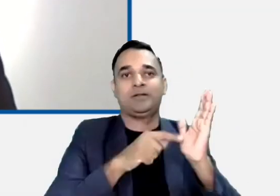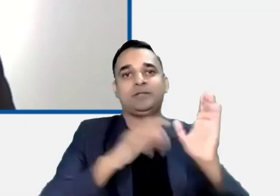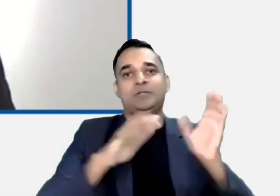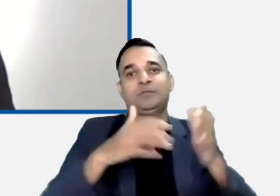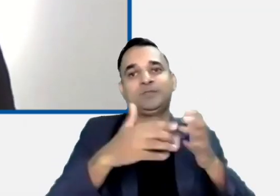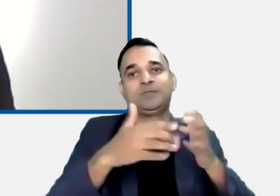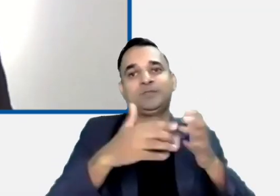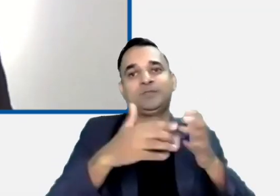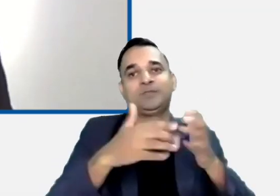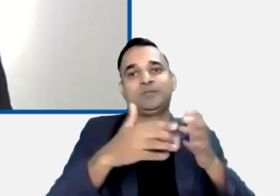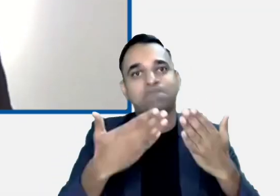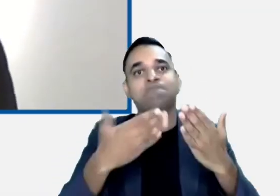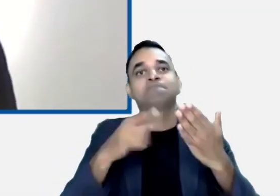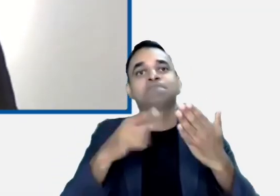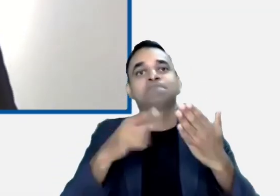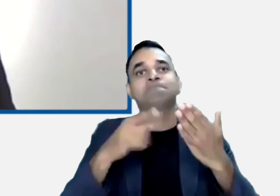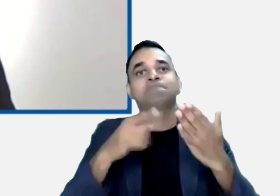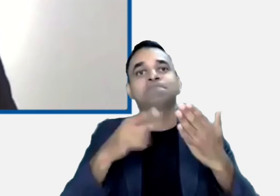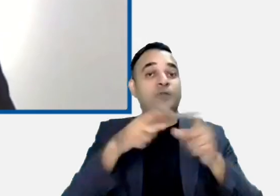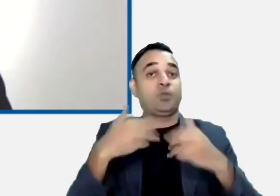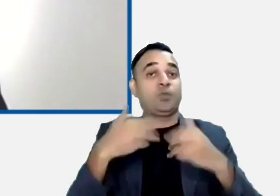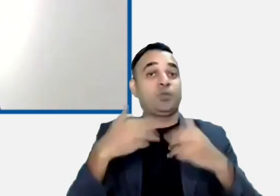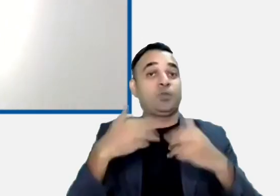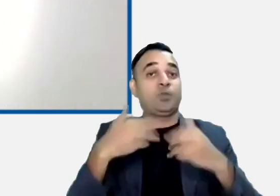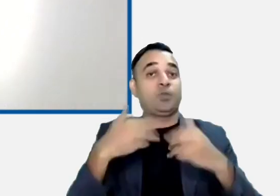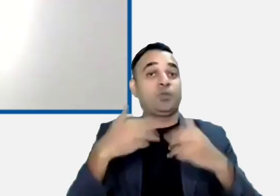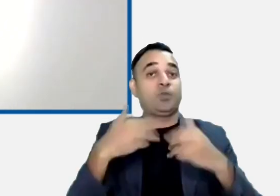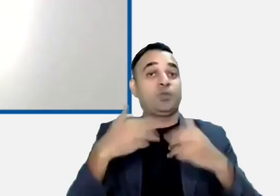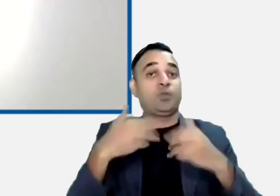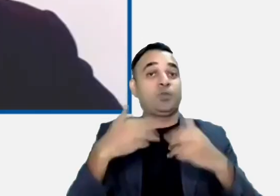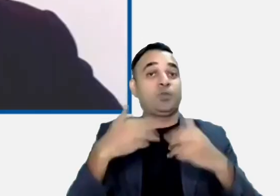few words in closing before I hand over to the director. Go ahead.